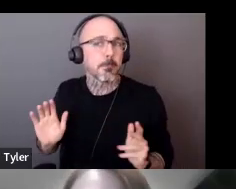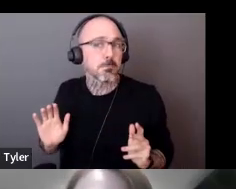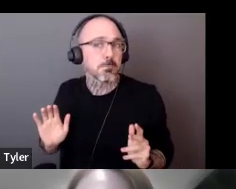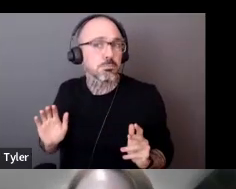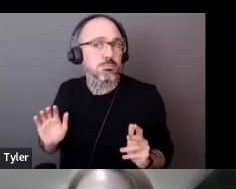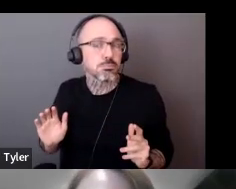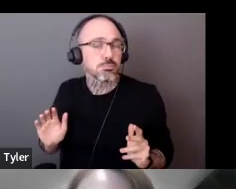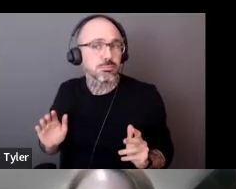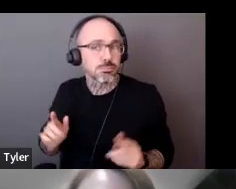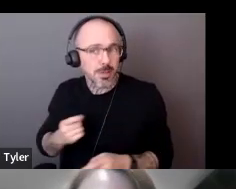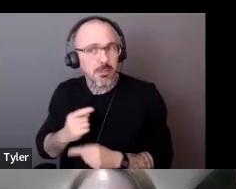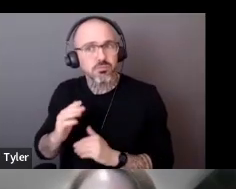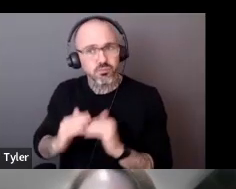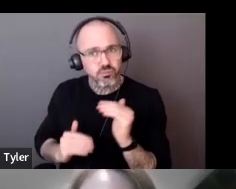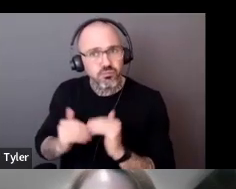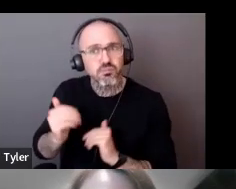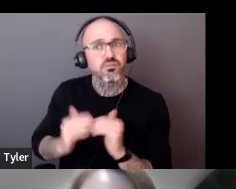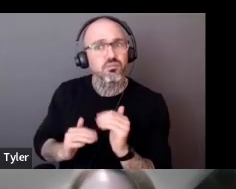also, what